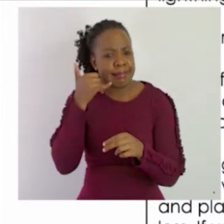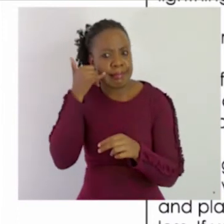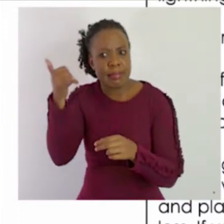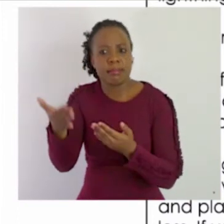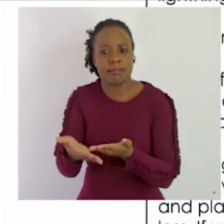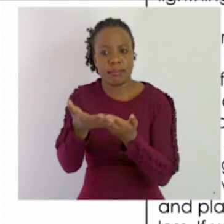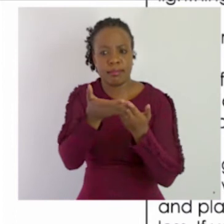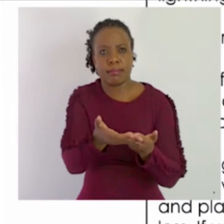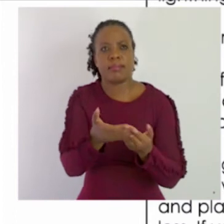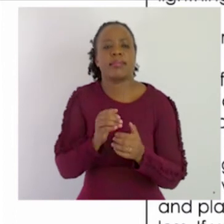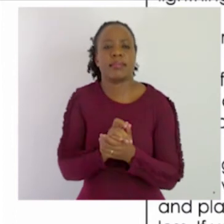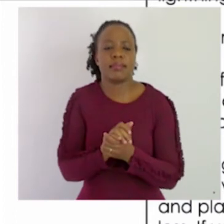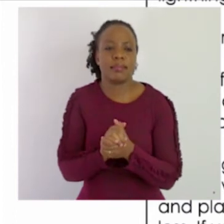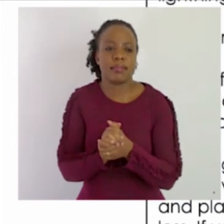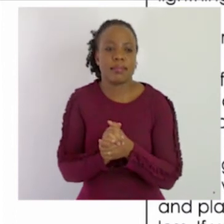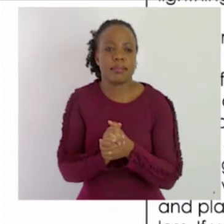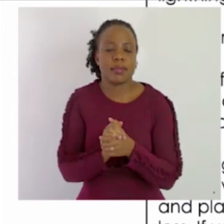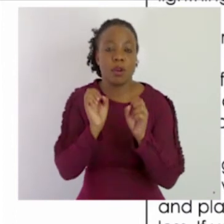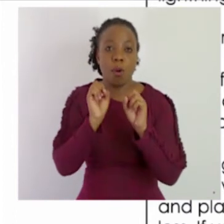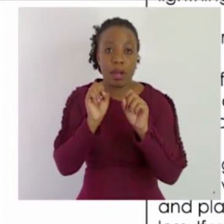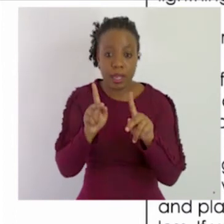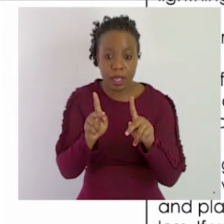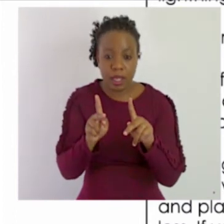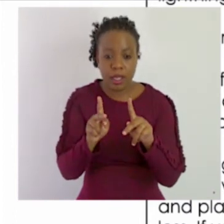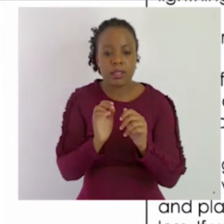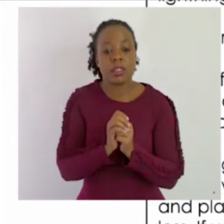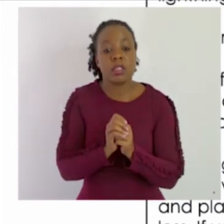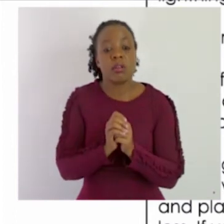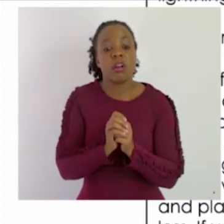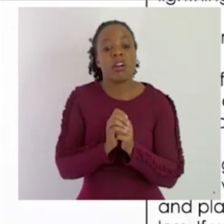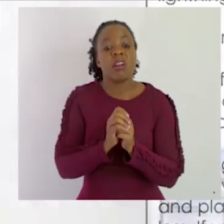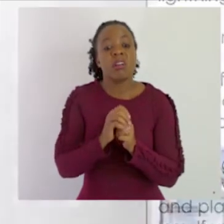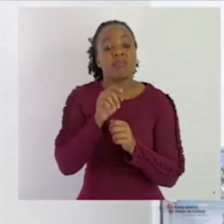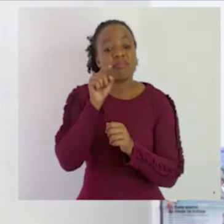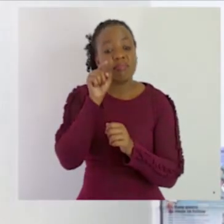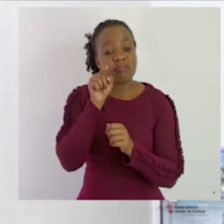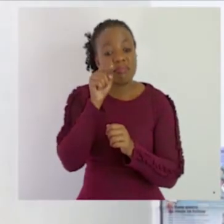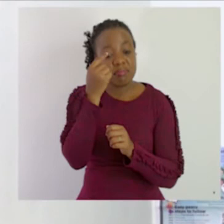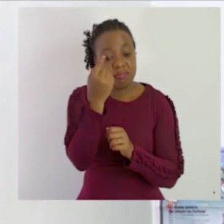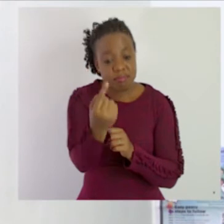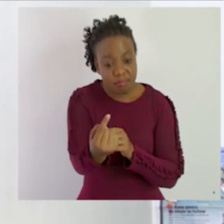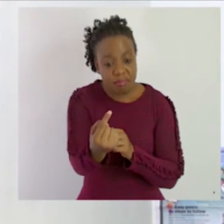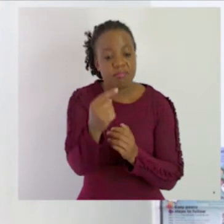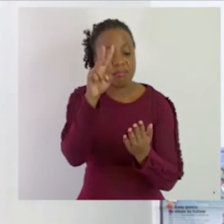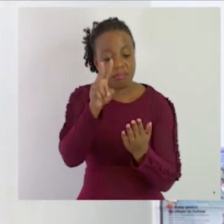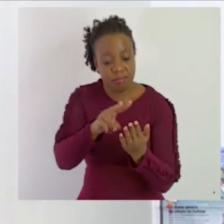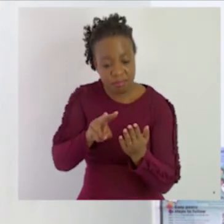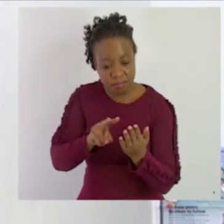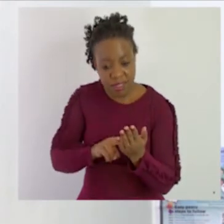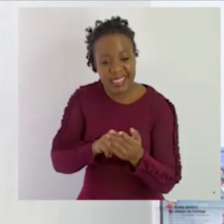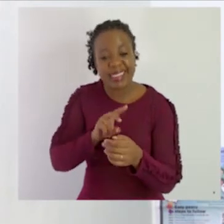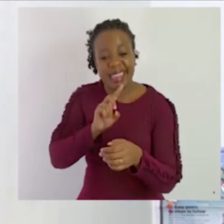immediately. Right, boys and girls? I expect you to read for the second time, third